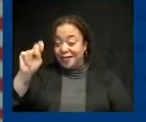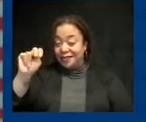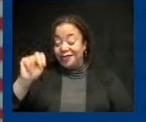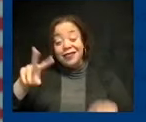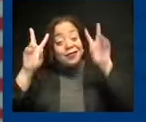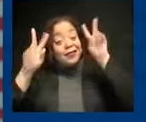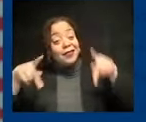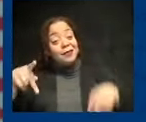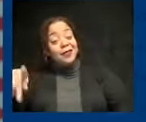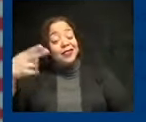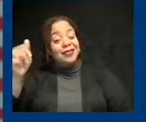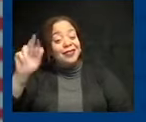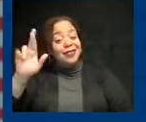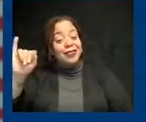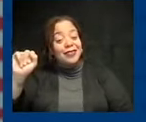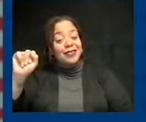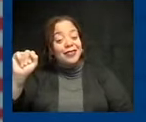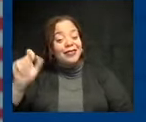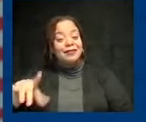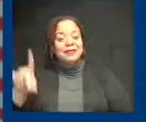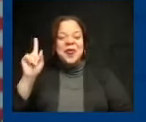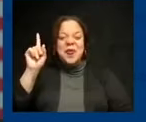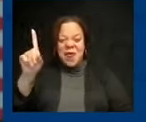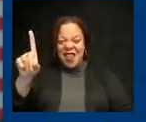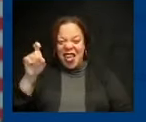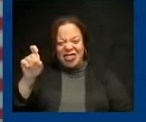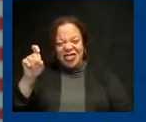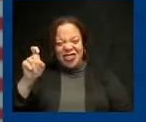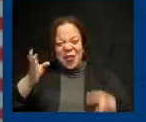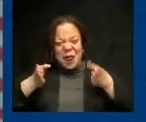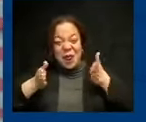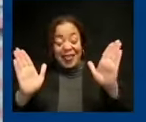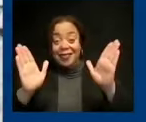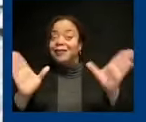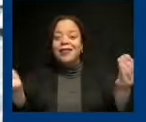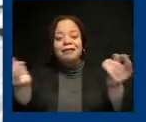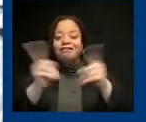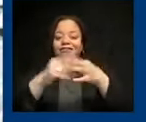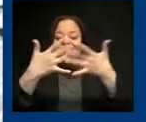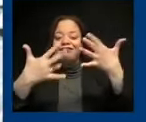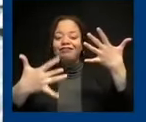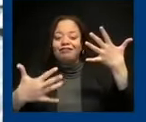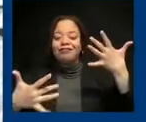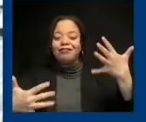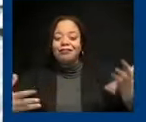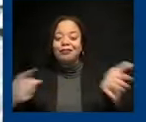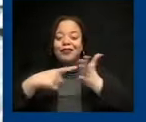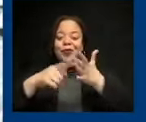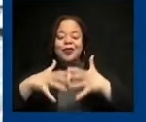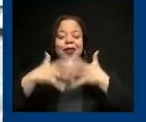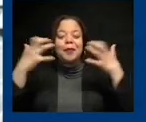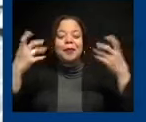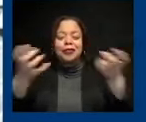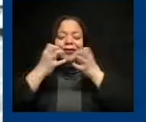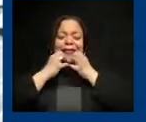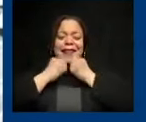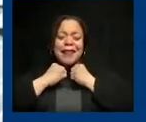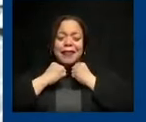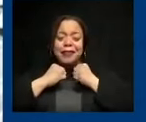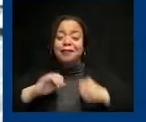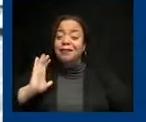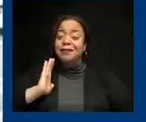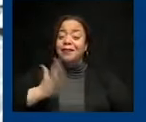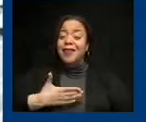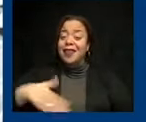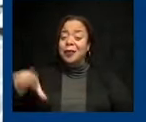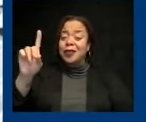more to show us how much they care. Our democracy has been battered and bruised over the last few